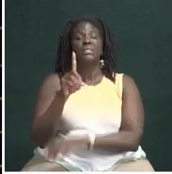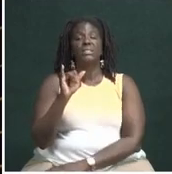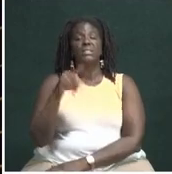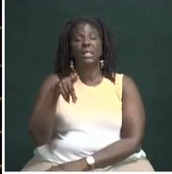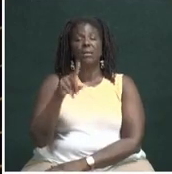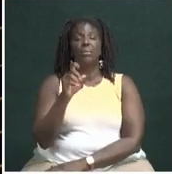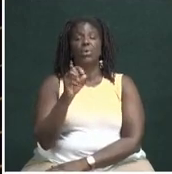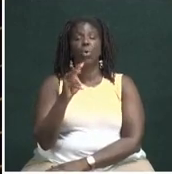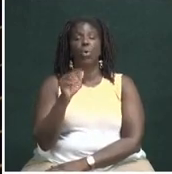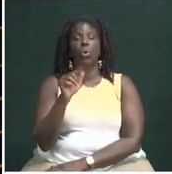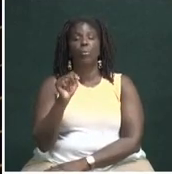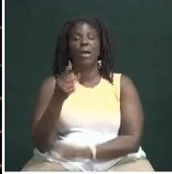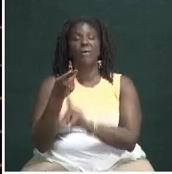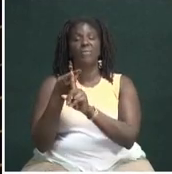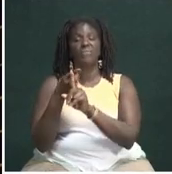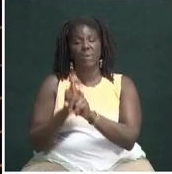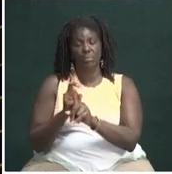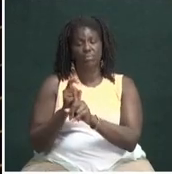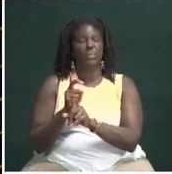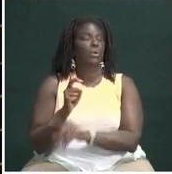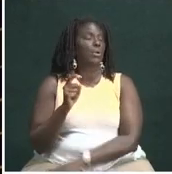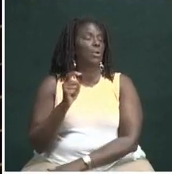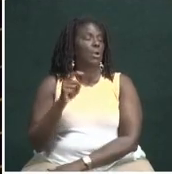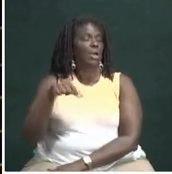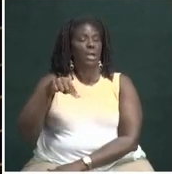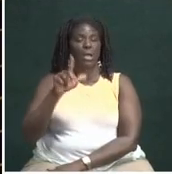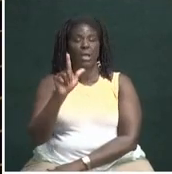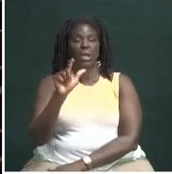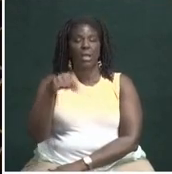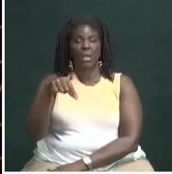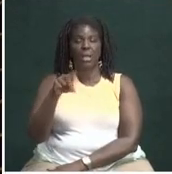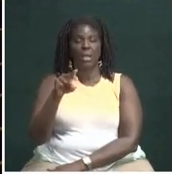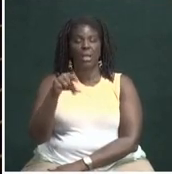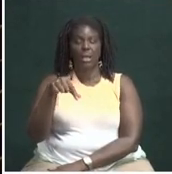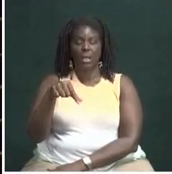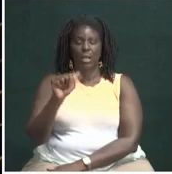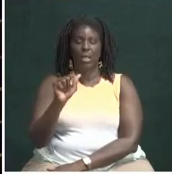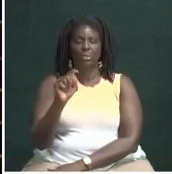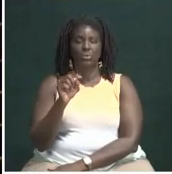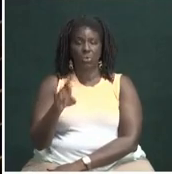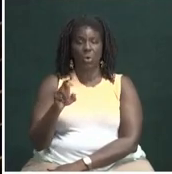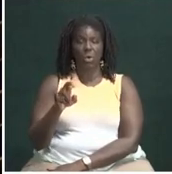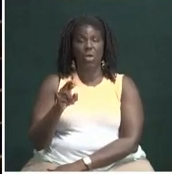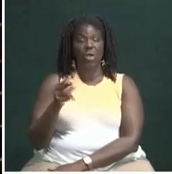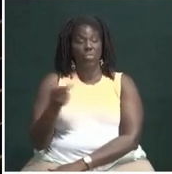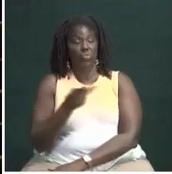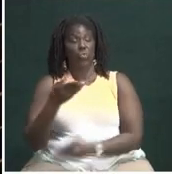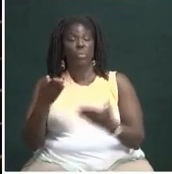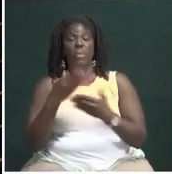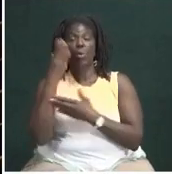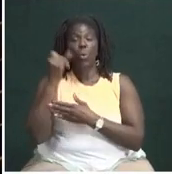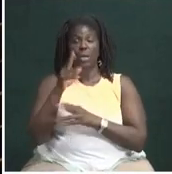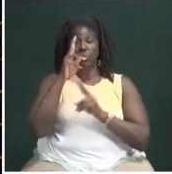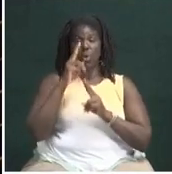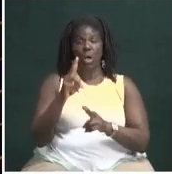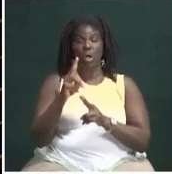to recognize the Qatari graduates from the University of La Verne. Thank you very much for being here.